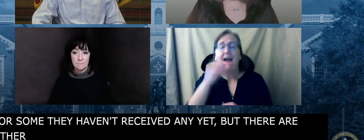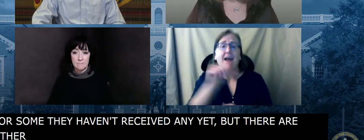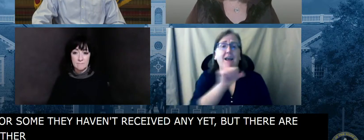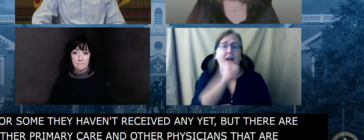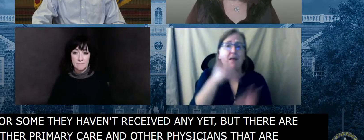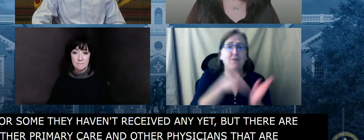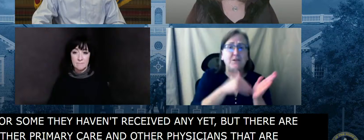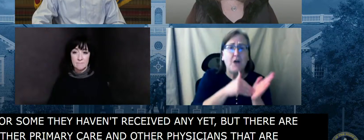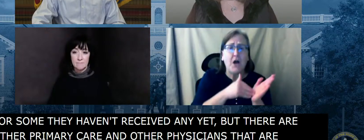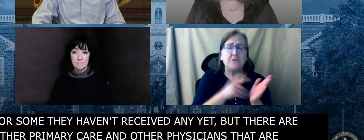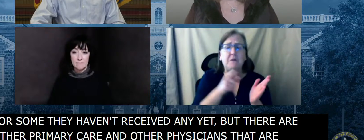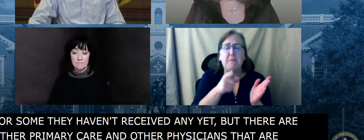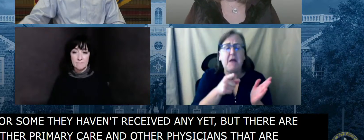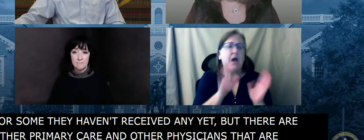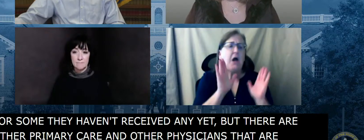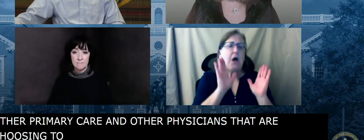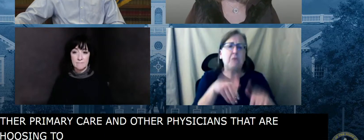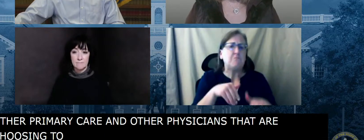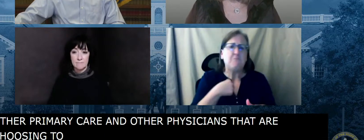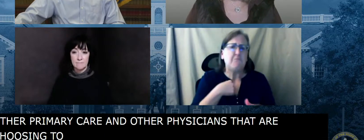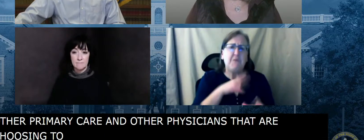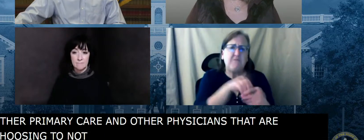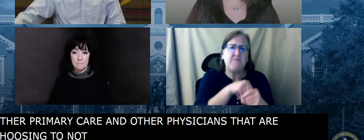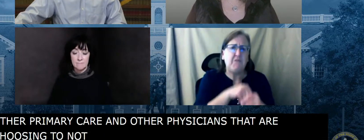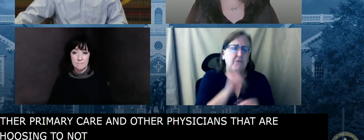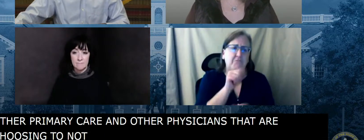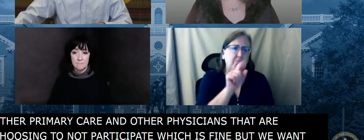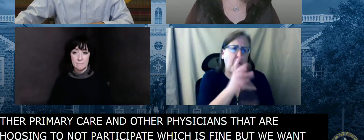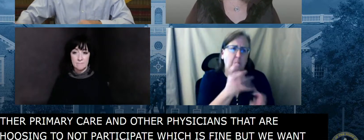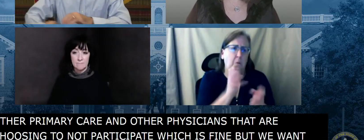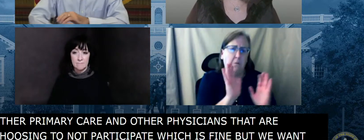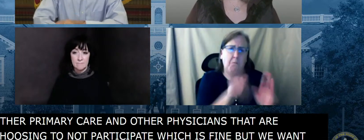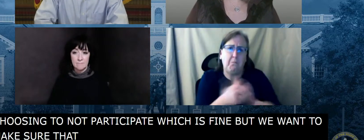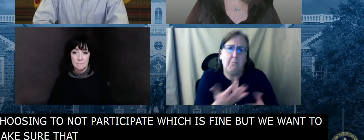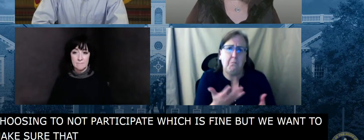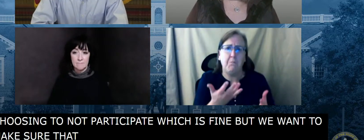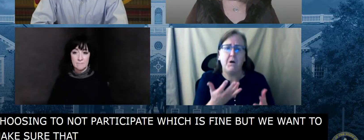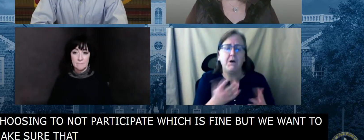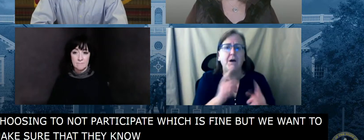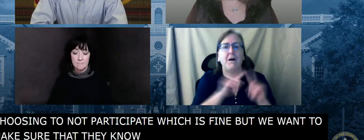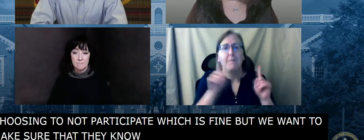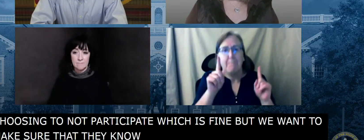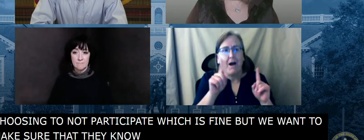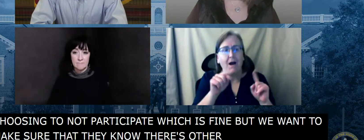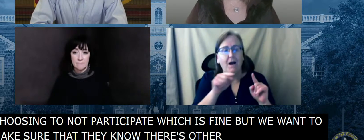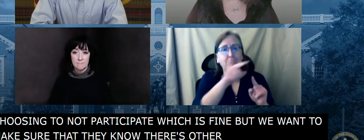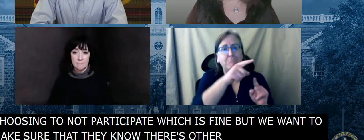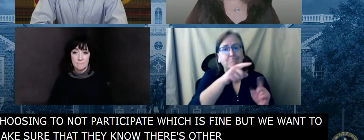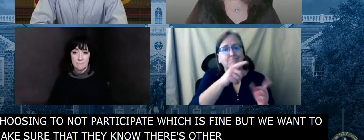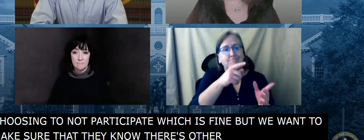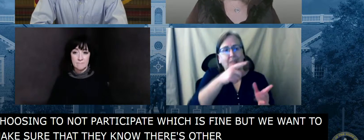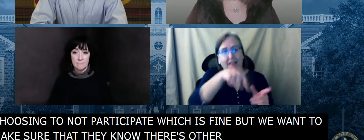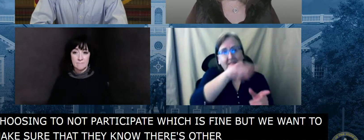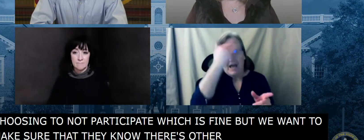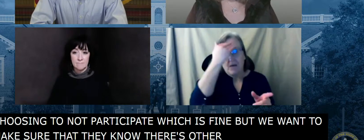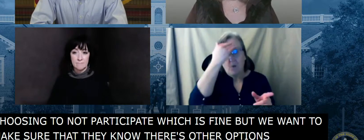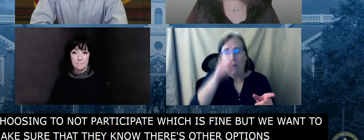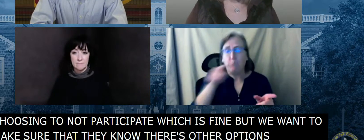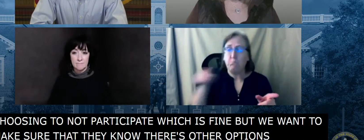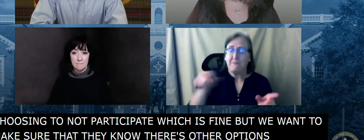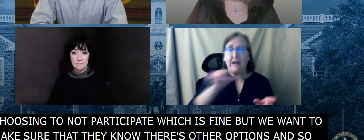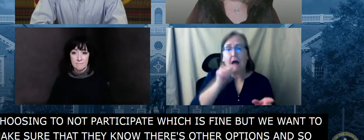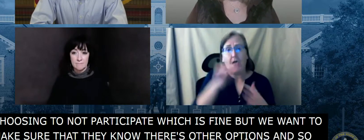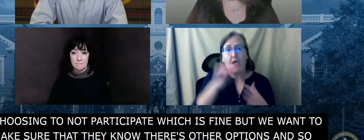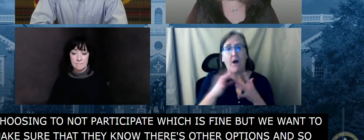which is fine. But we want to make sure that they know, that there's other options. And so if people check